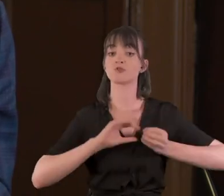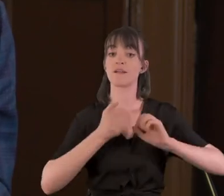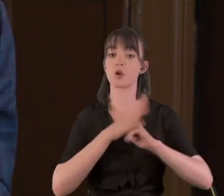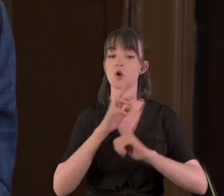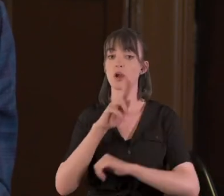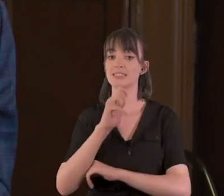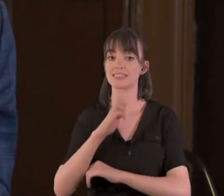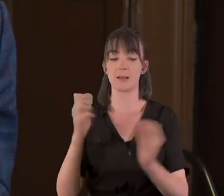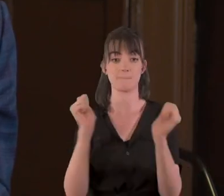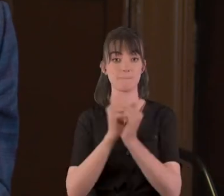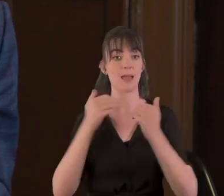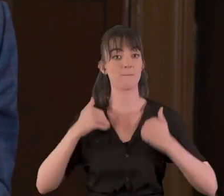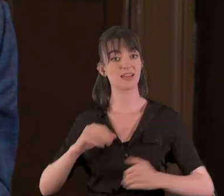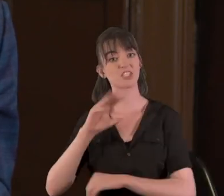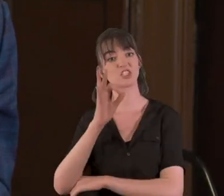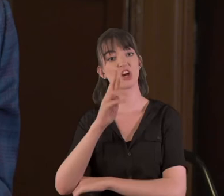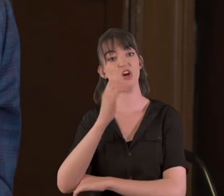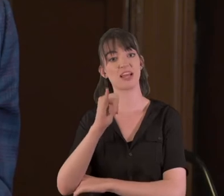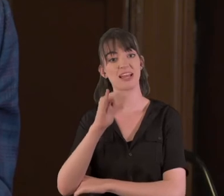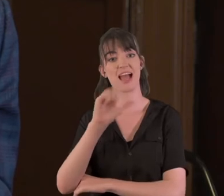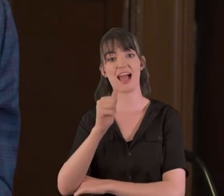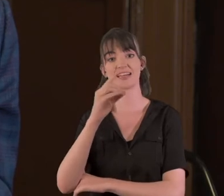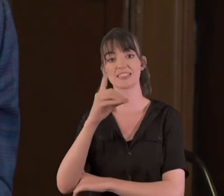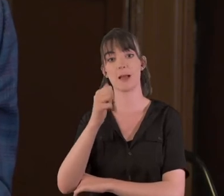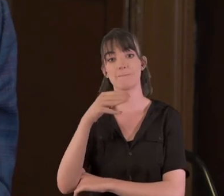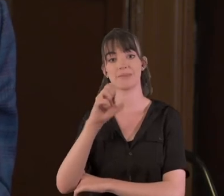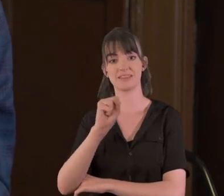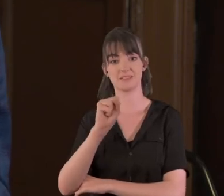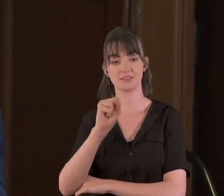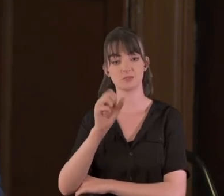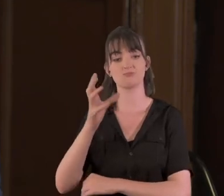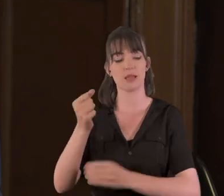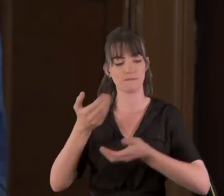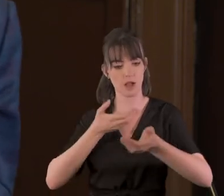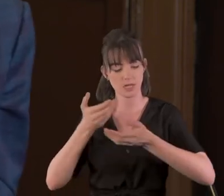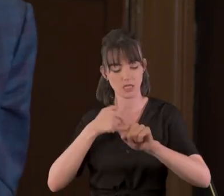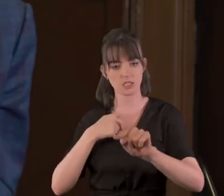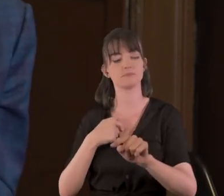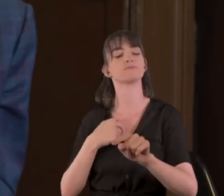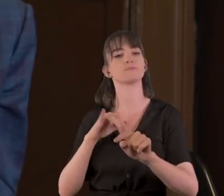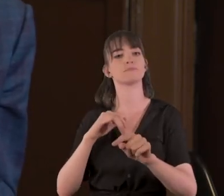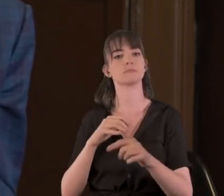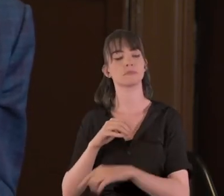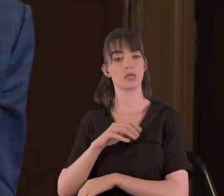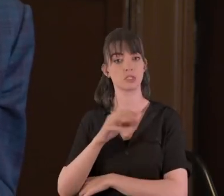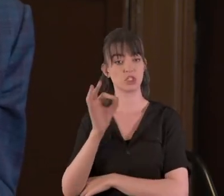I met Gerry Adams, and there's a moment of conversation where he says to me, if you knew everything that you knew